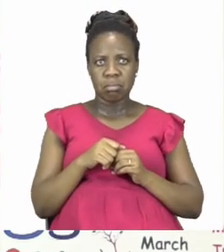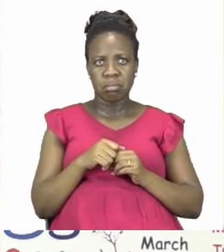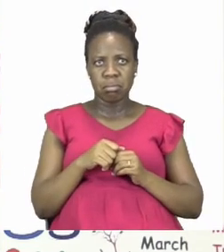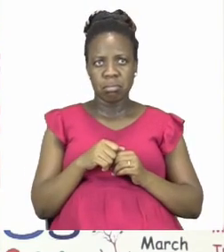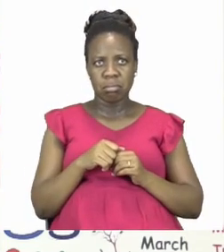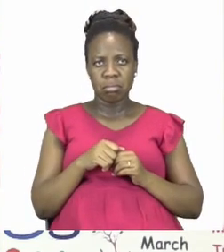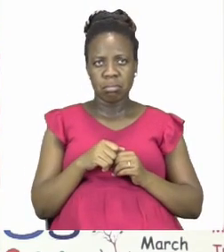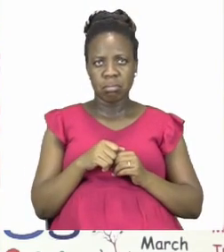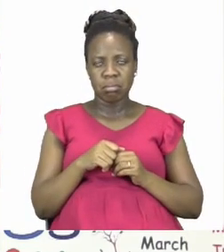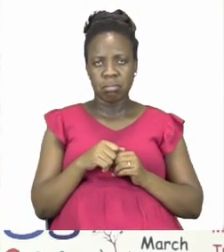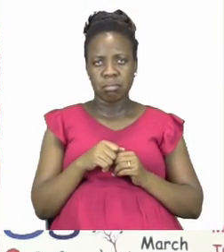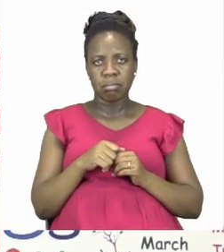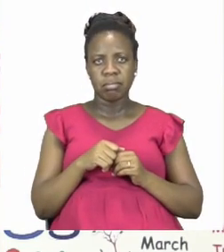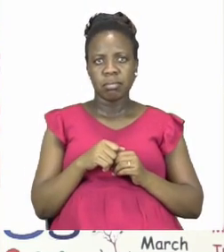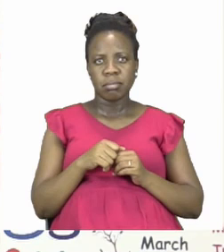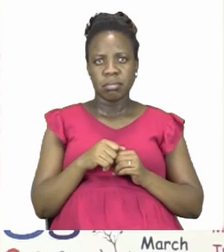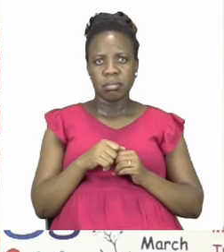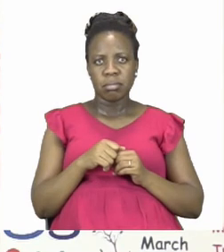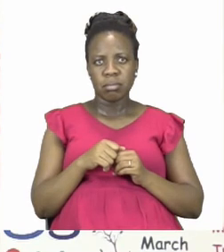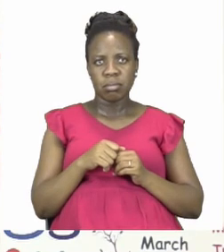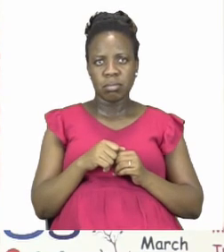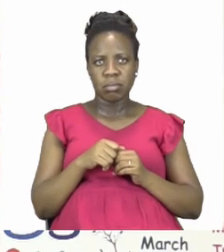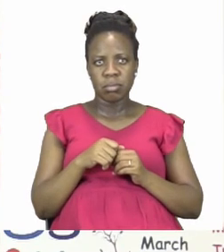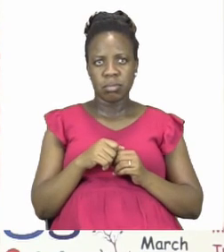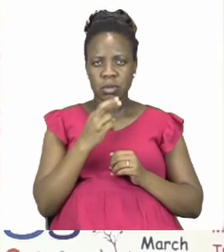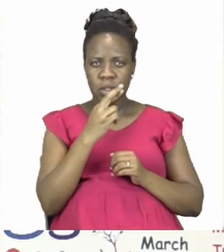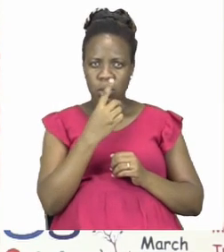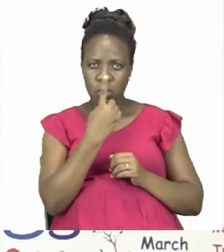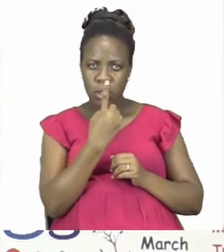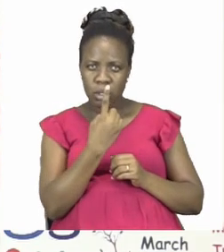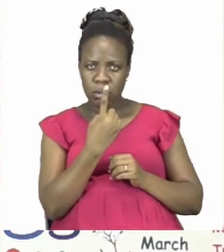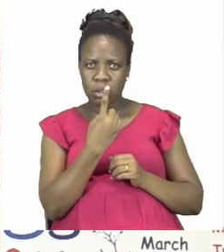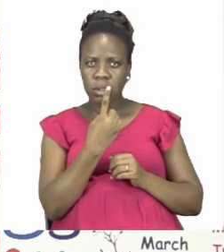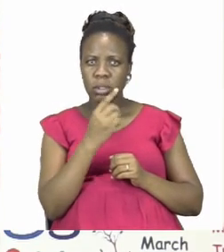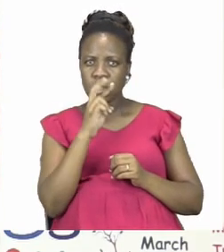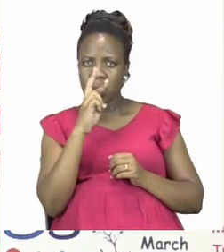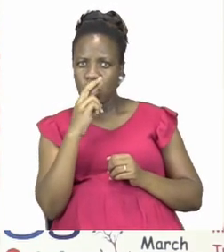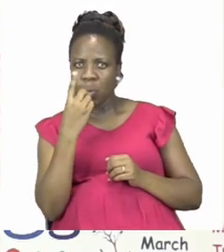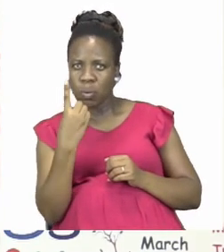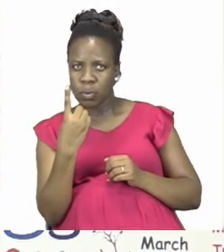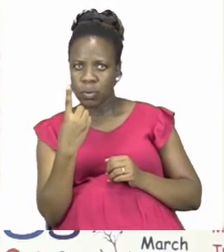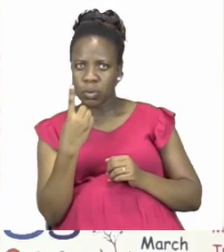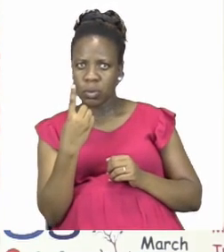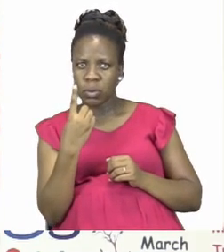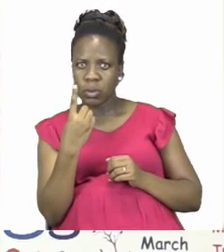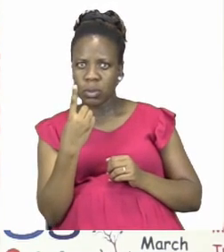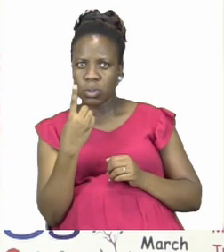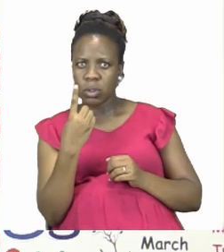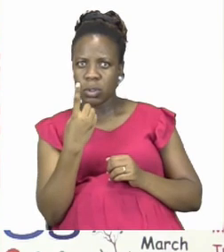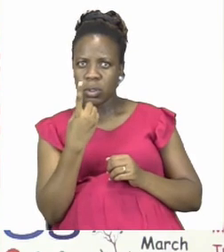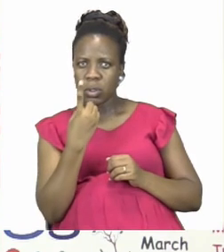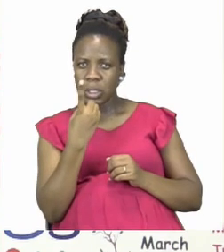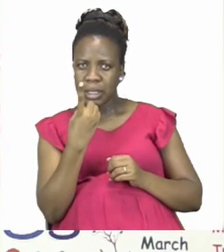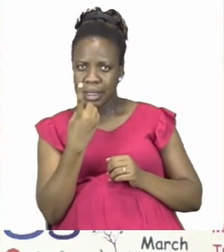any more notes. Then I have 1 Namibian dollar, another 1 Namibian dollar, I have a